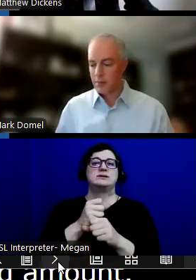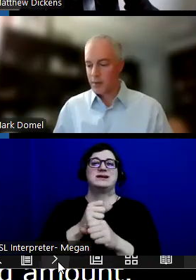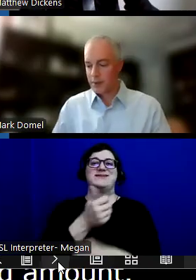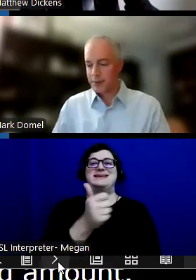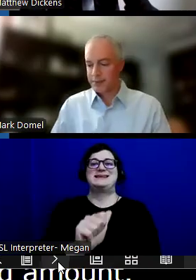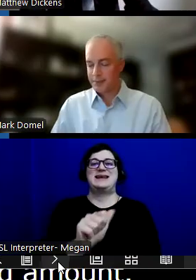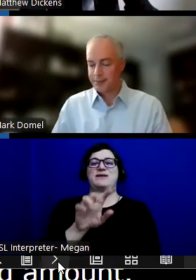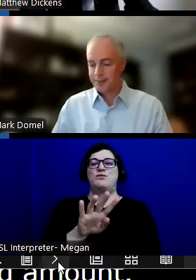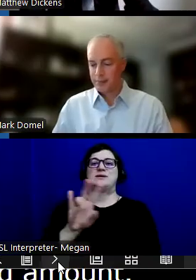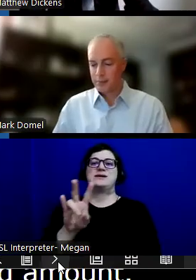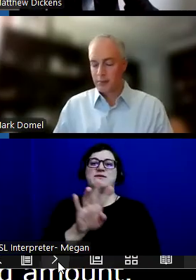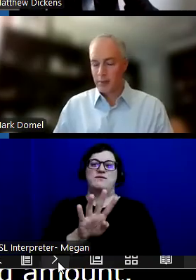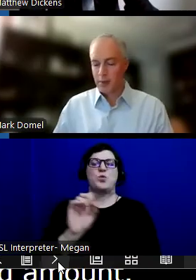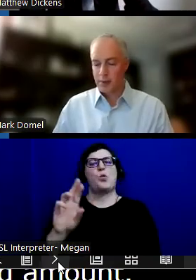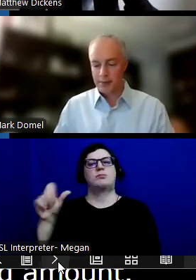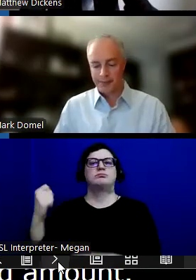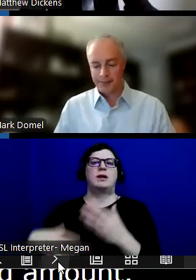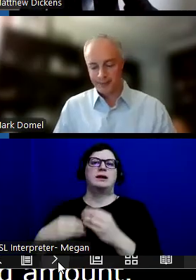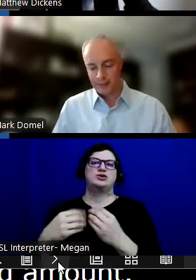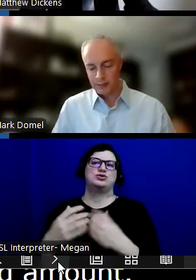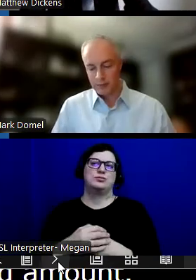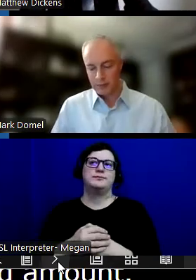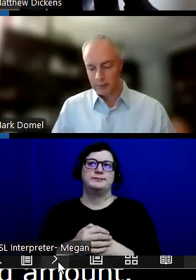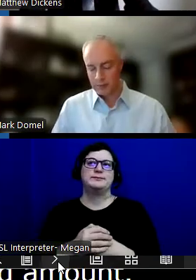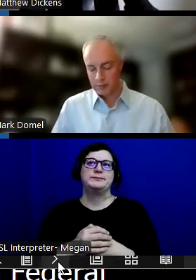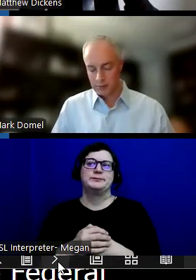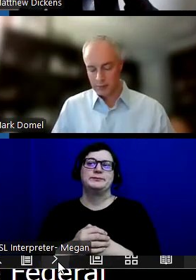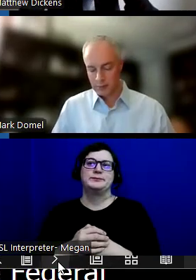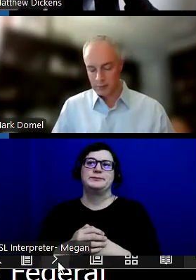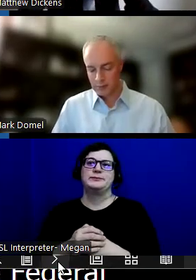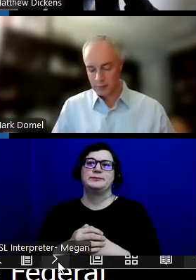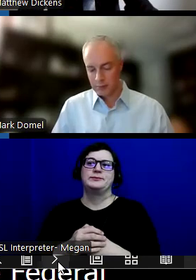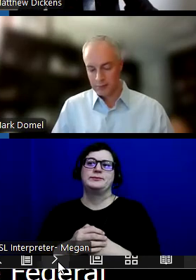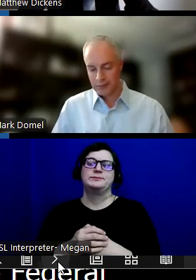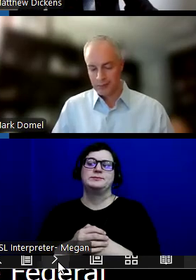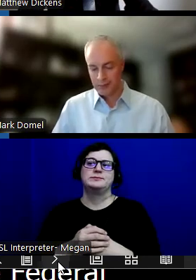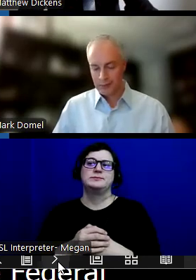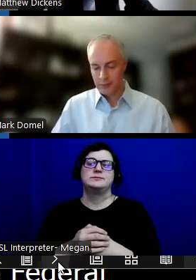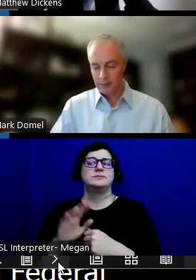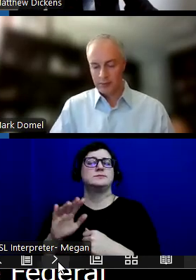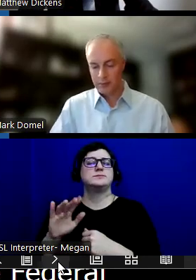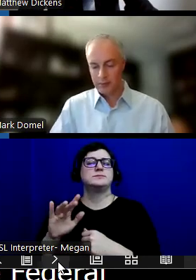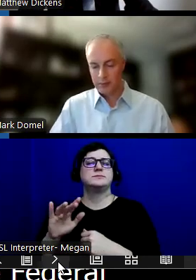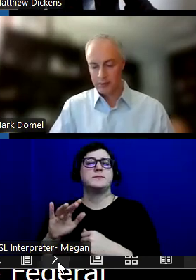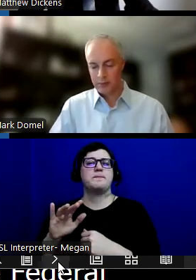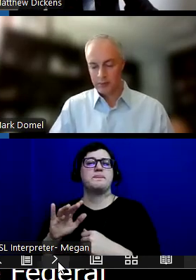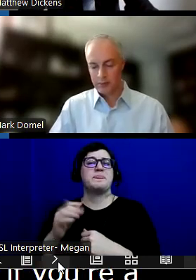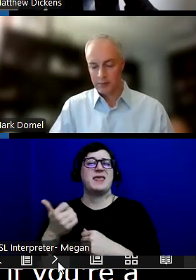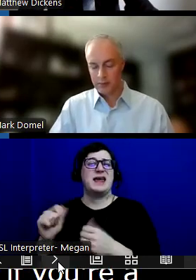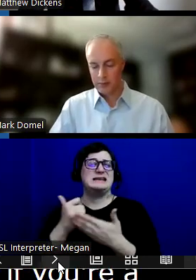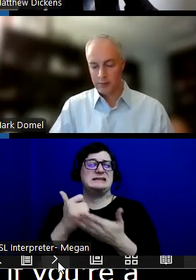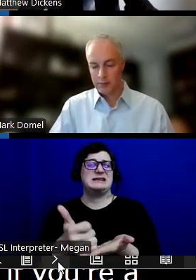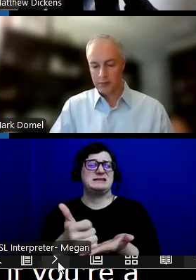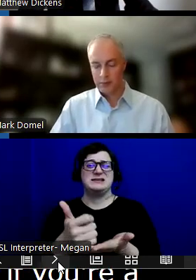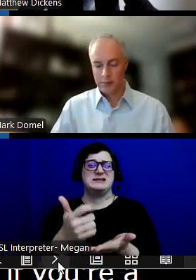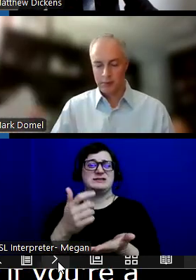10,474 or additional. Is there assistance to help parents choose a